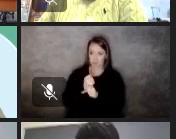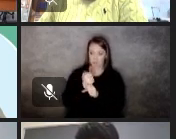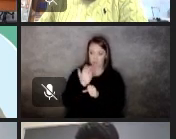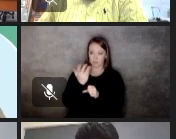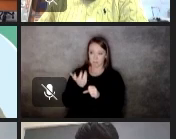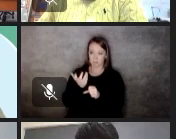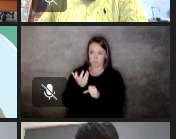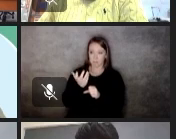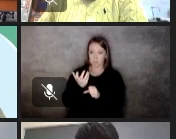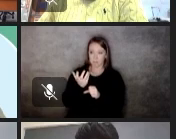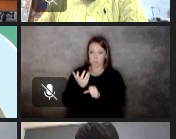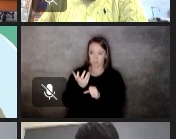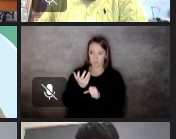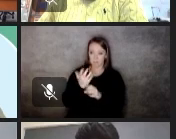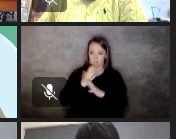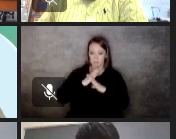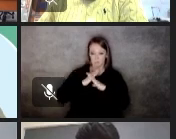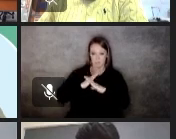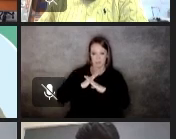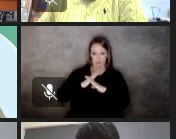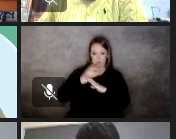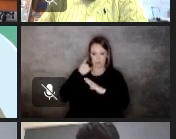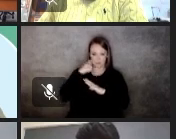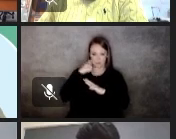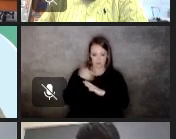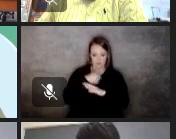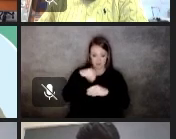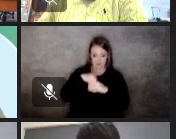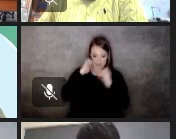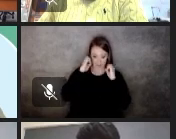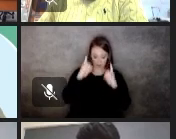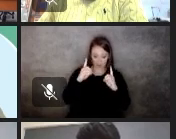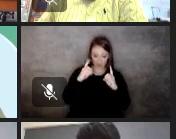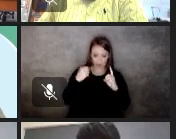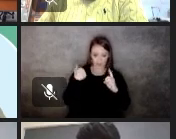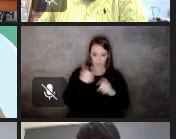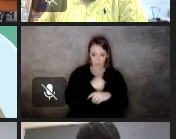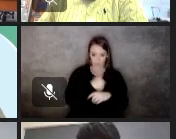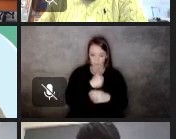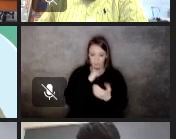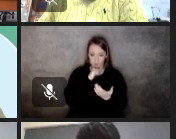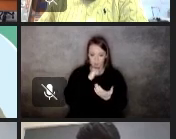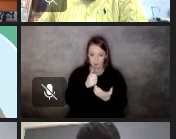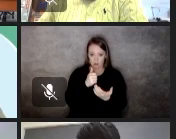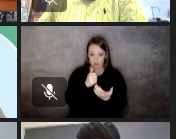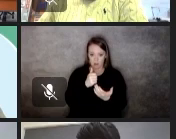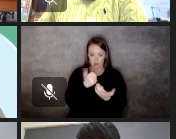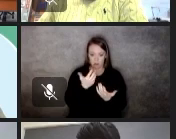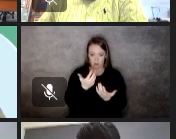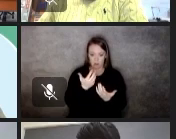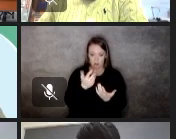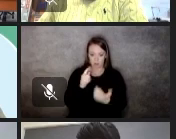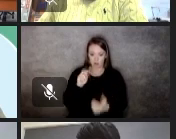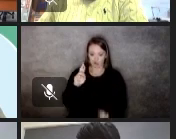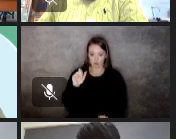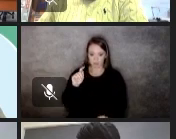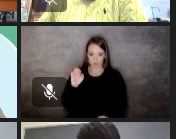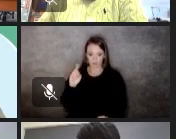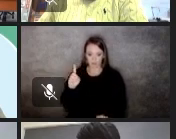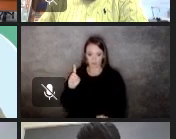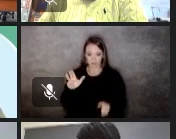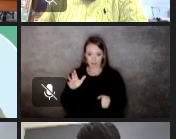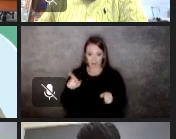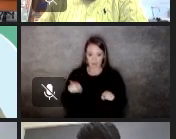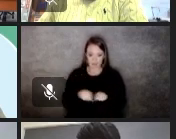a barrier for us in education is that we are not treated as whole people. So